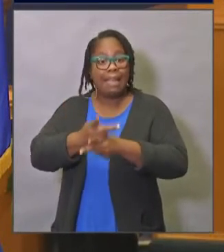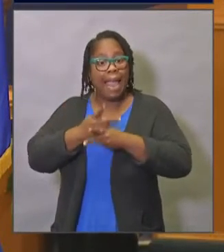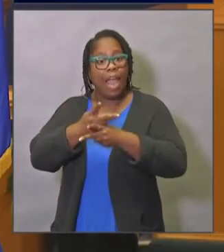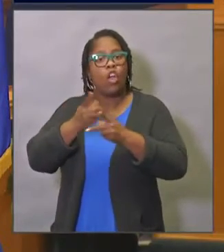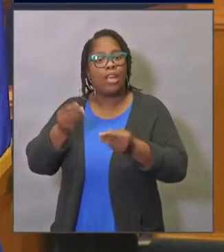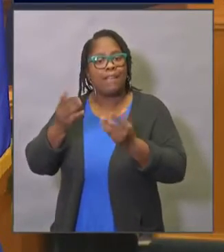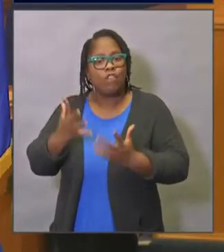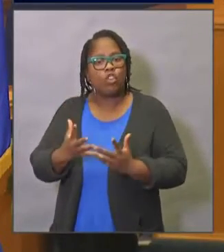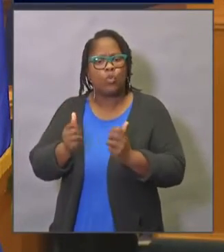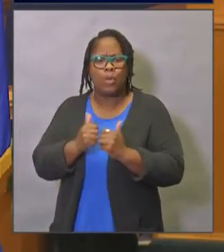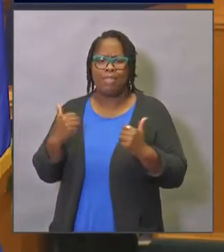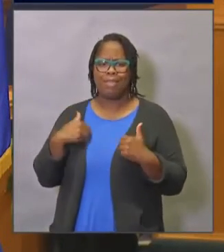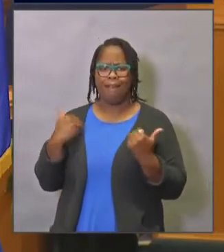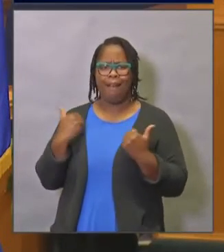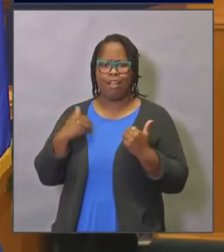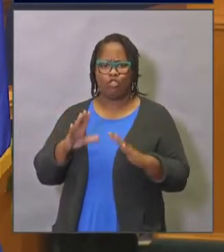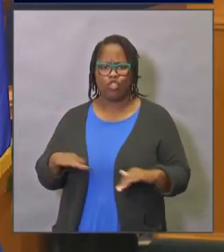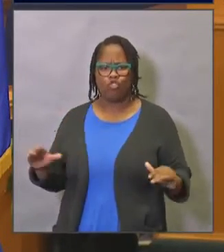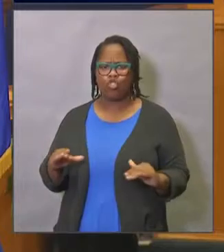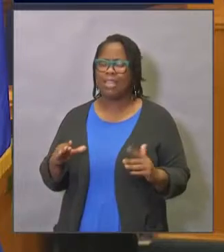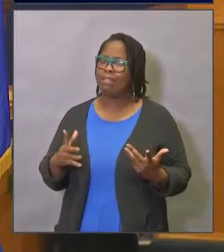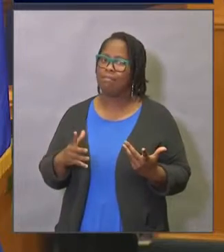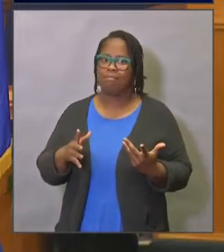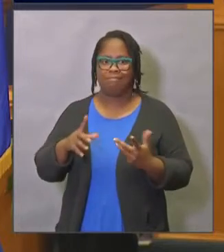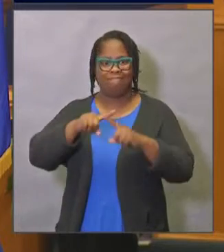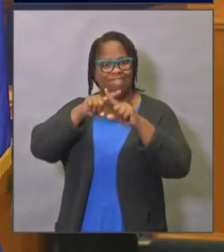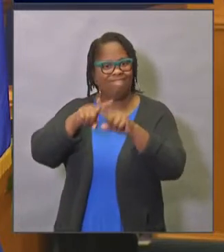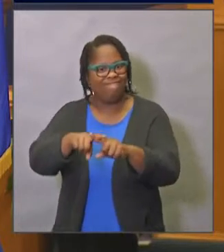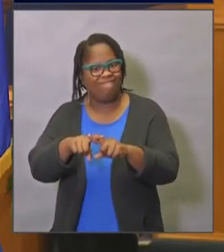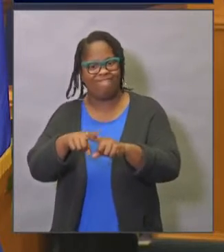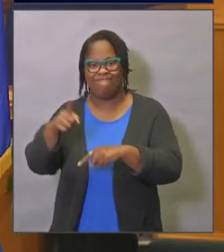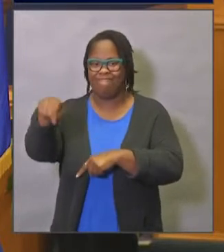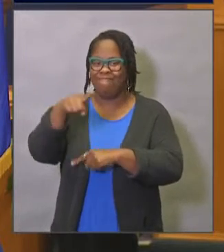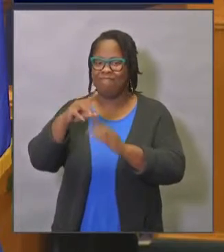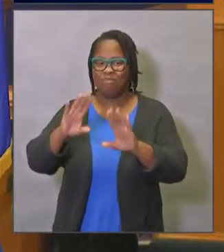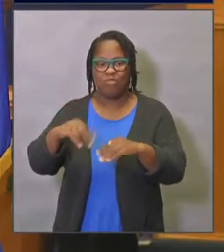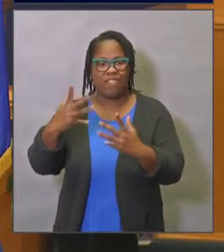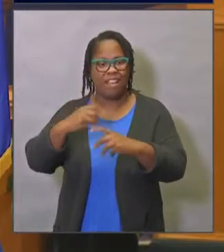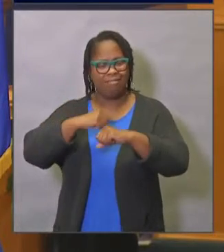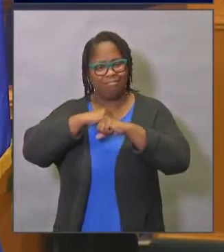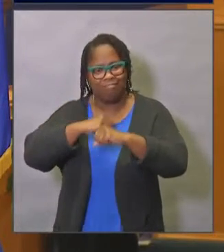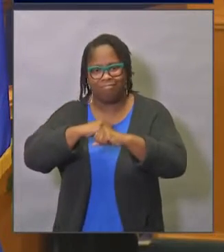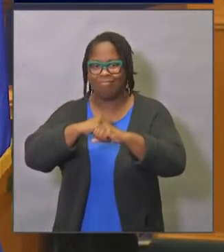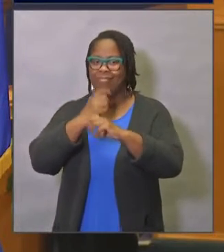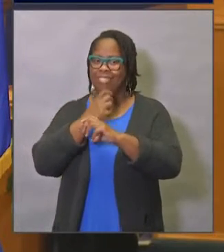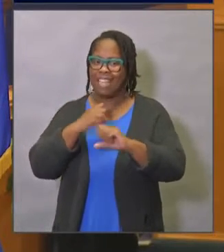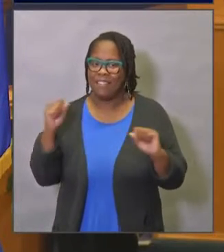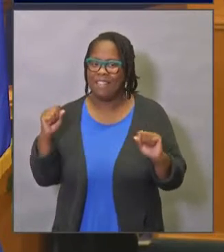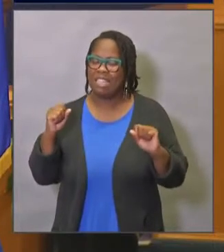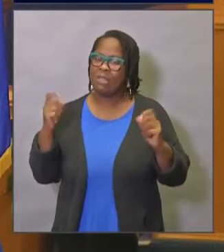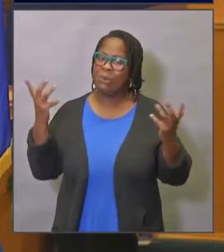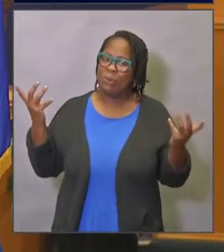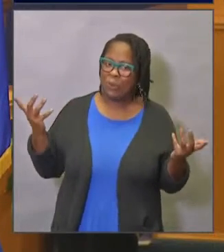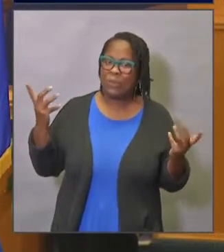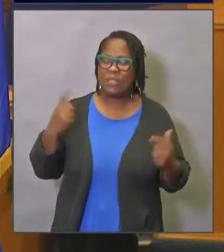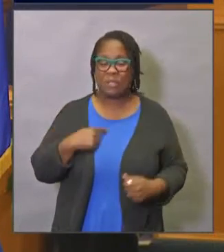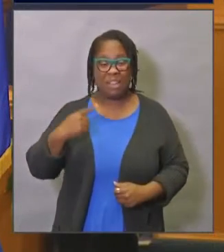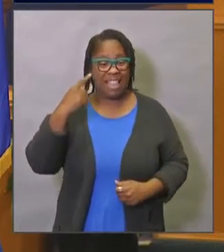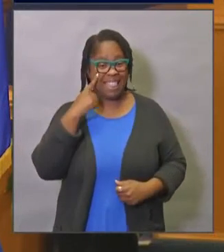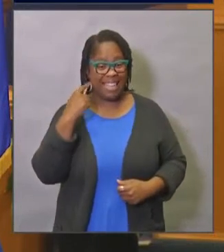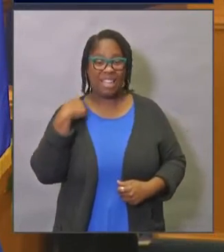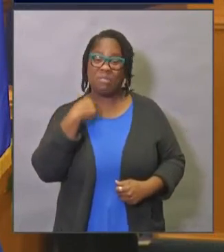as possible. So I would just say I think this is one of those situations where we're